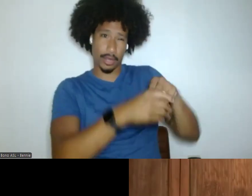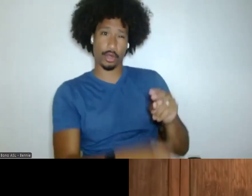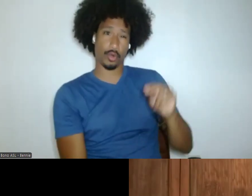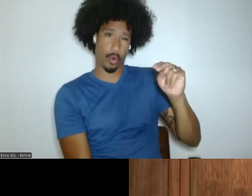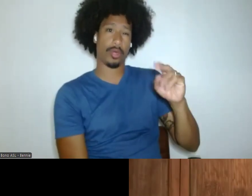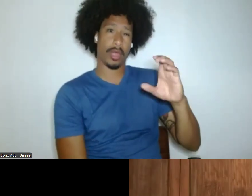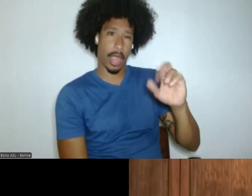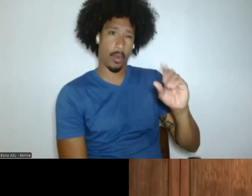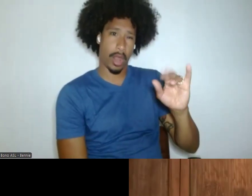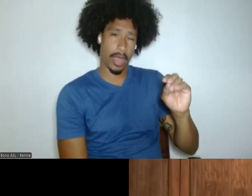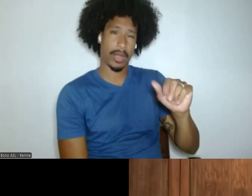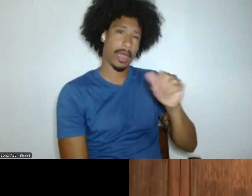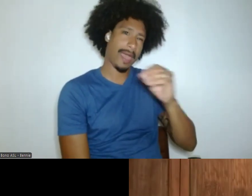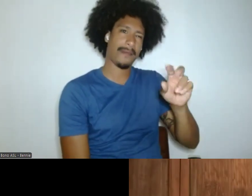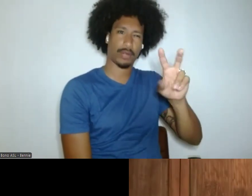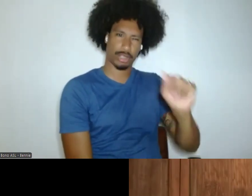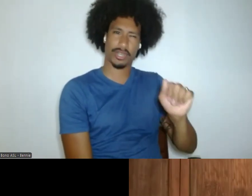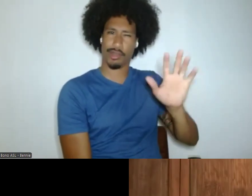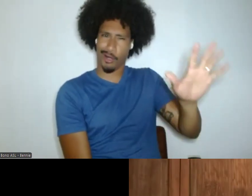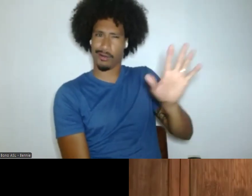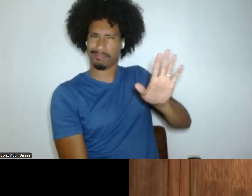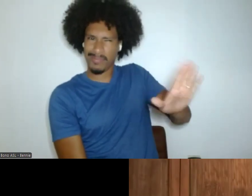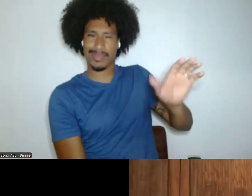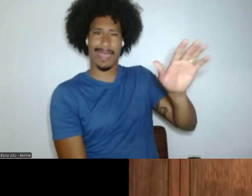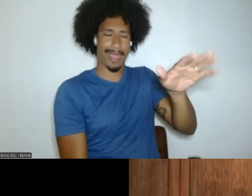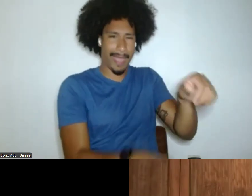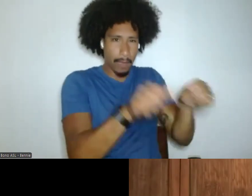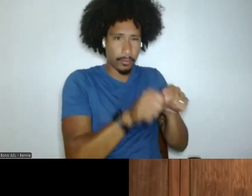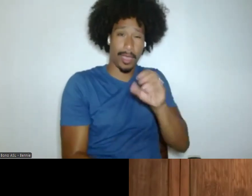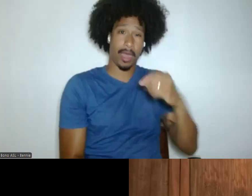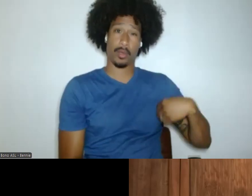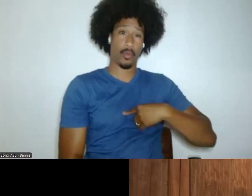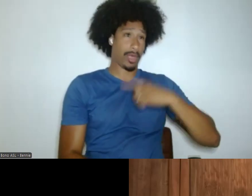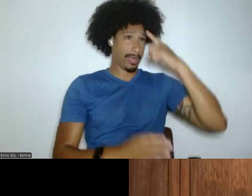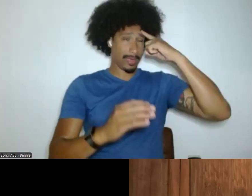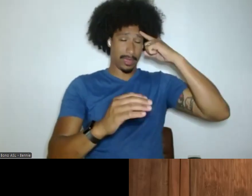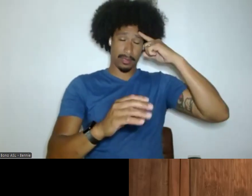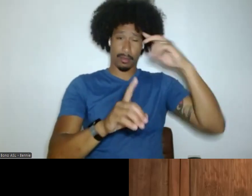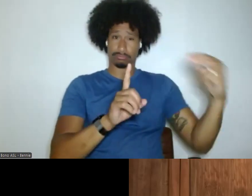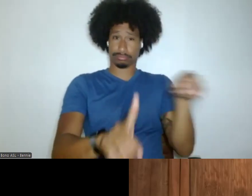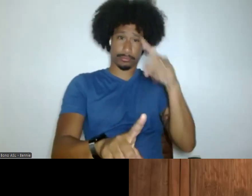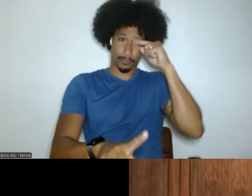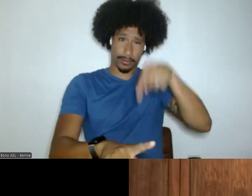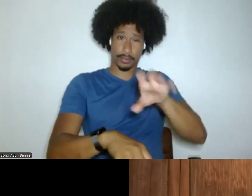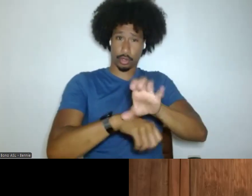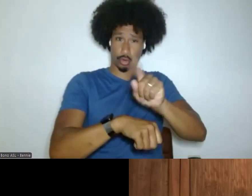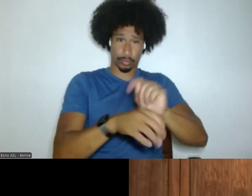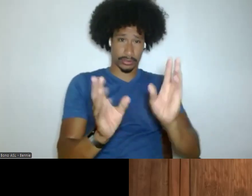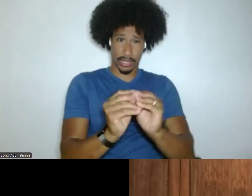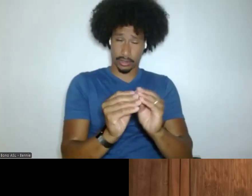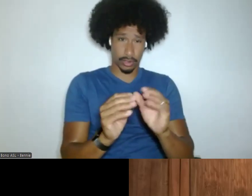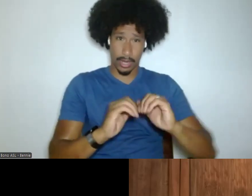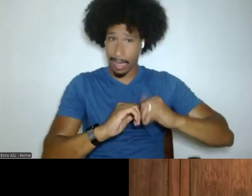Virginia. And a lot of how we think about these consulting sessions has to do with actually building